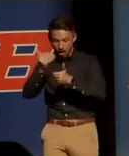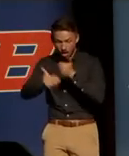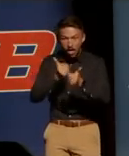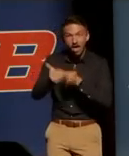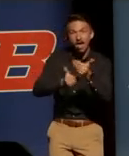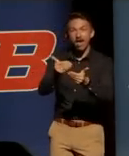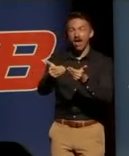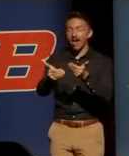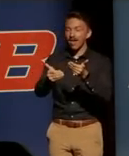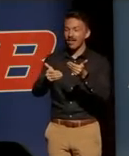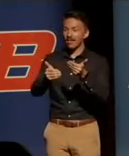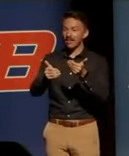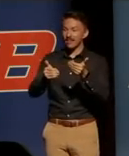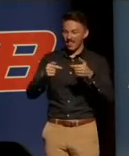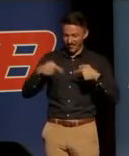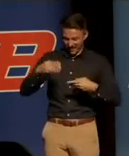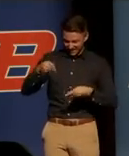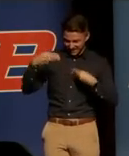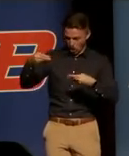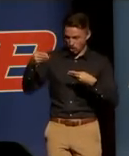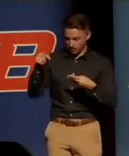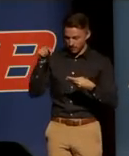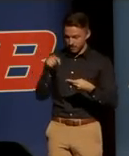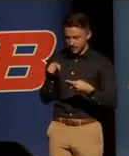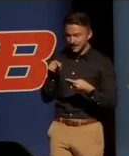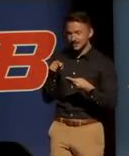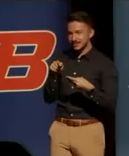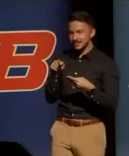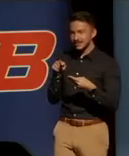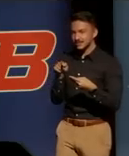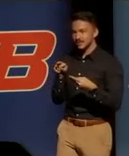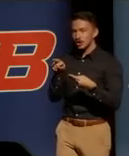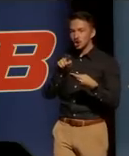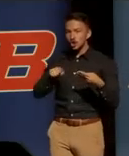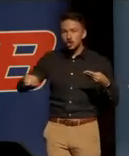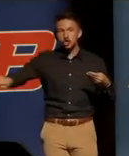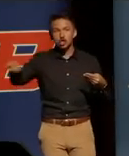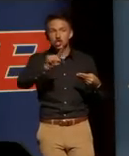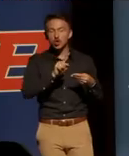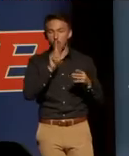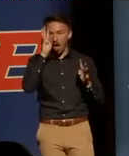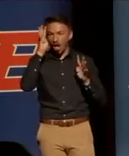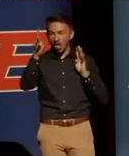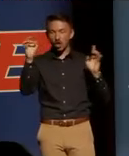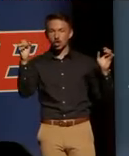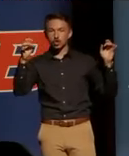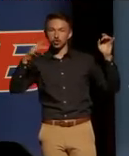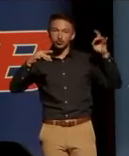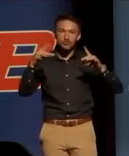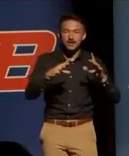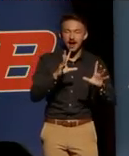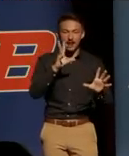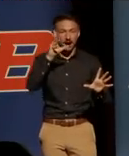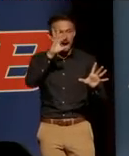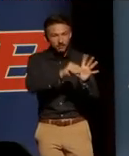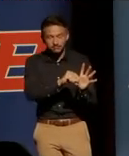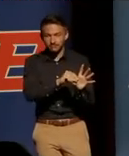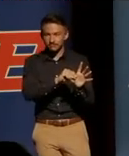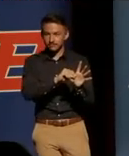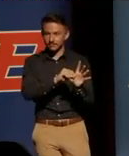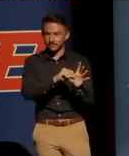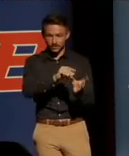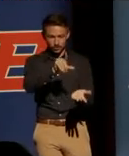document, and we can use this document that you created. Thousands of people participated in the